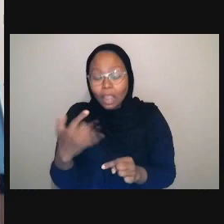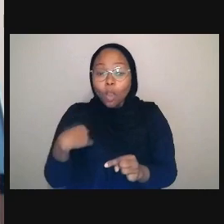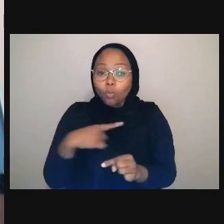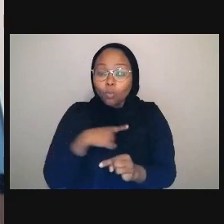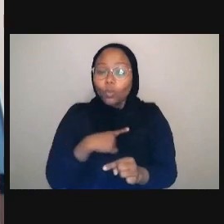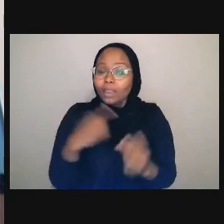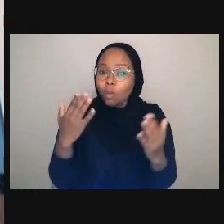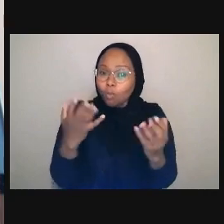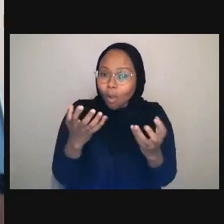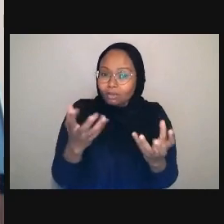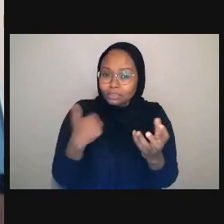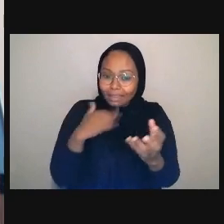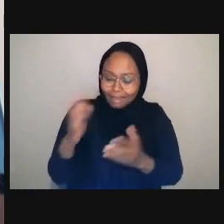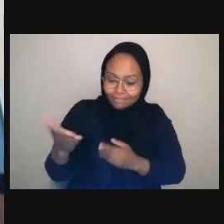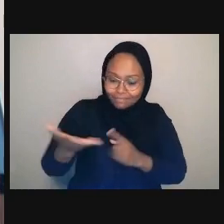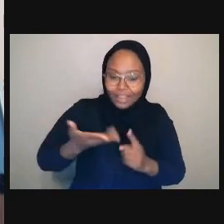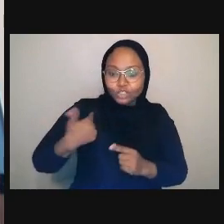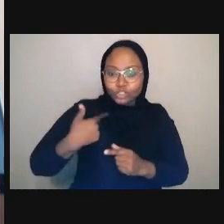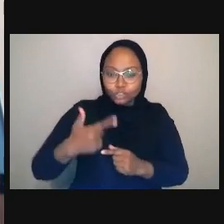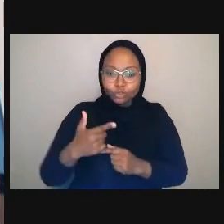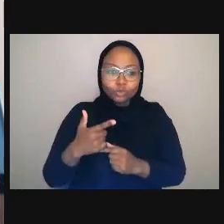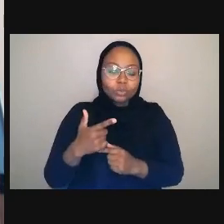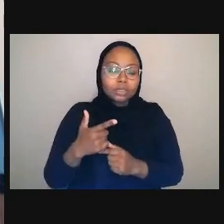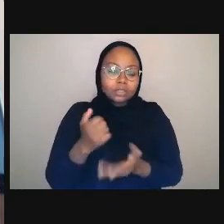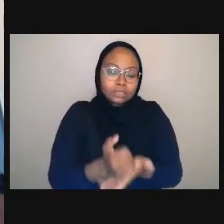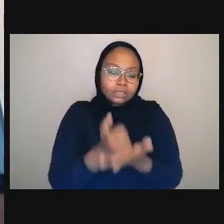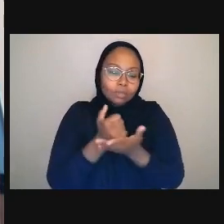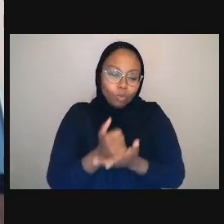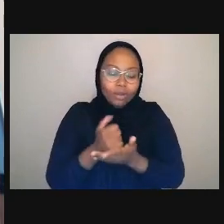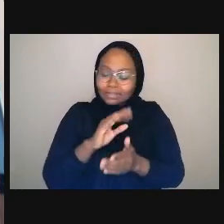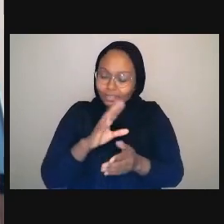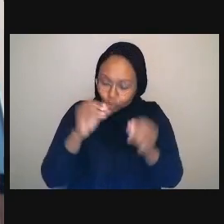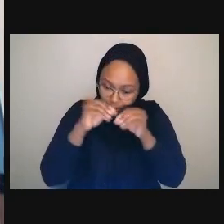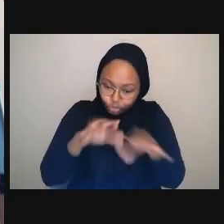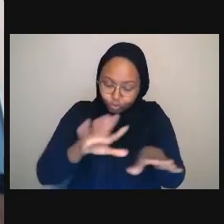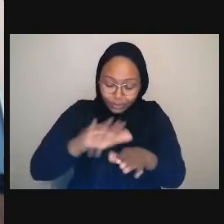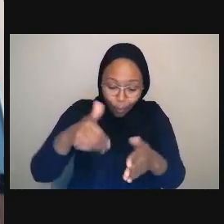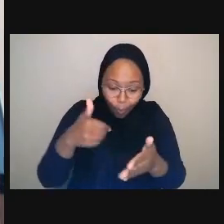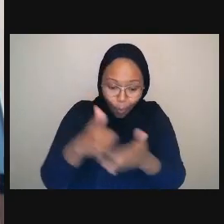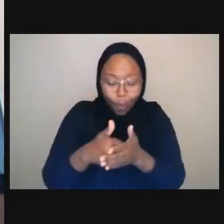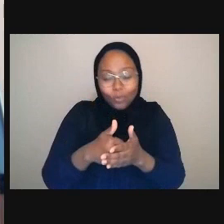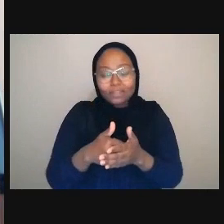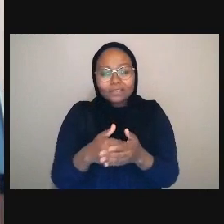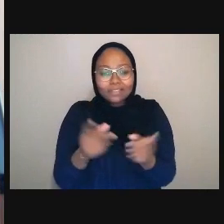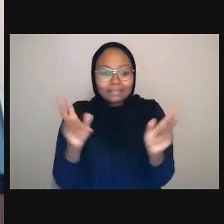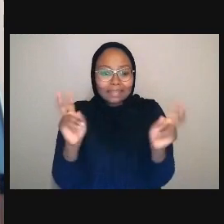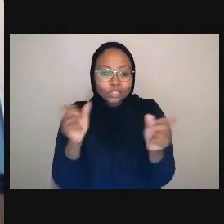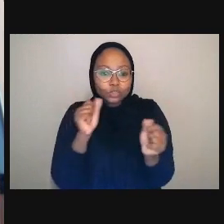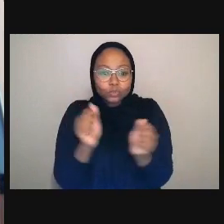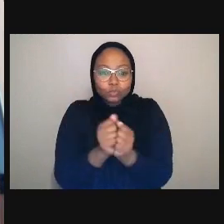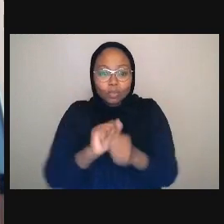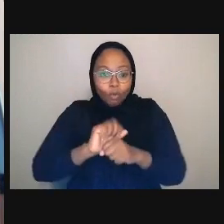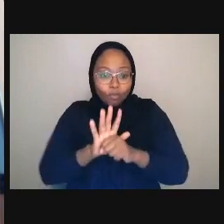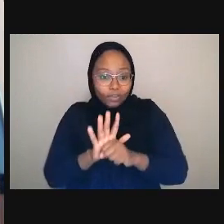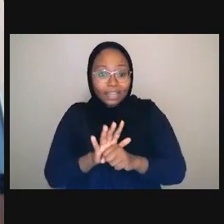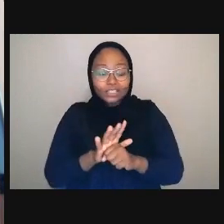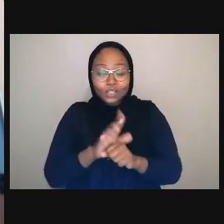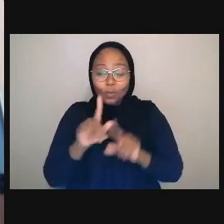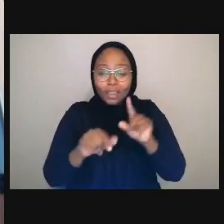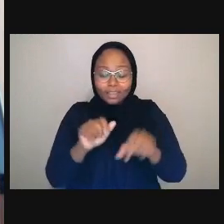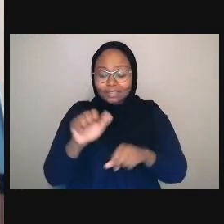effort to address the COVID-19 pandemic. Please, I hope that you check out our vaccine outreach website